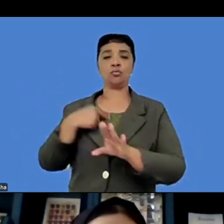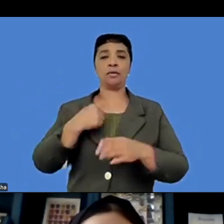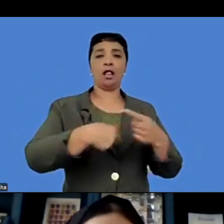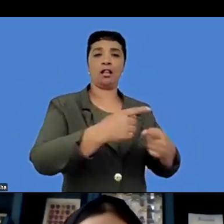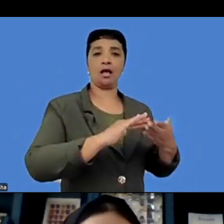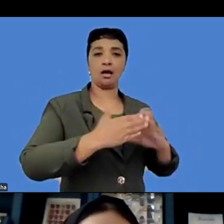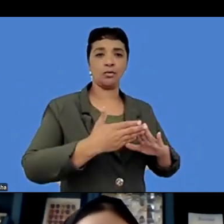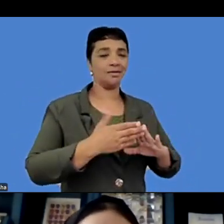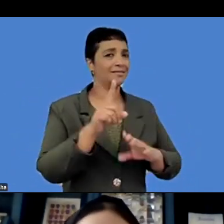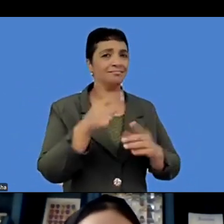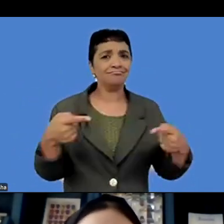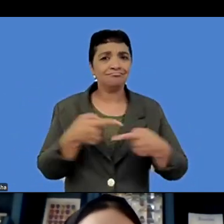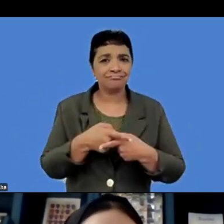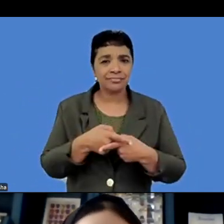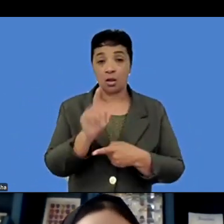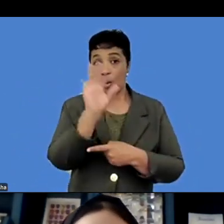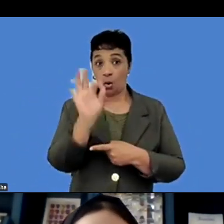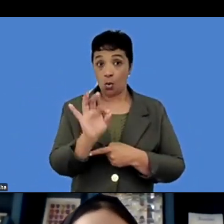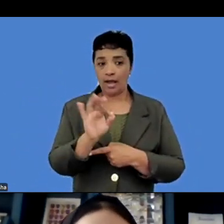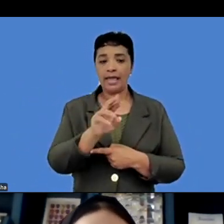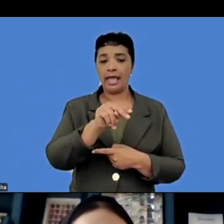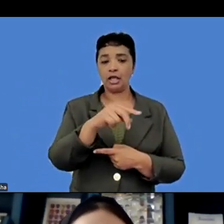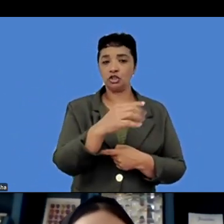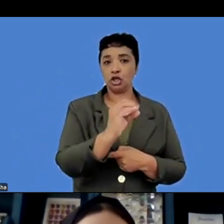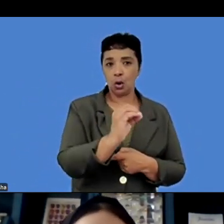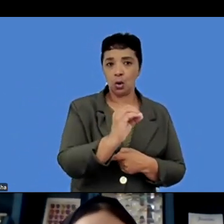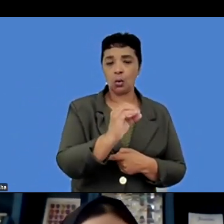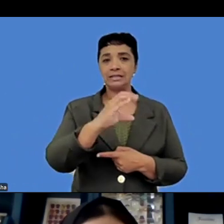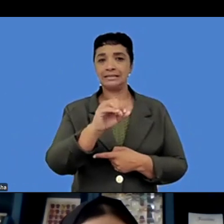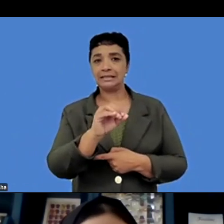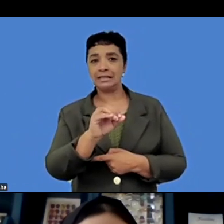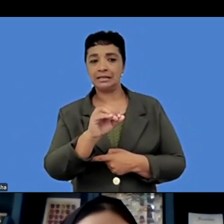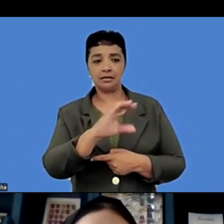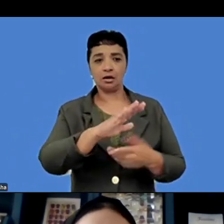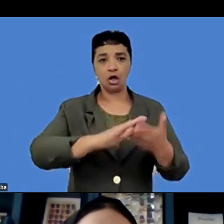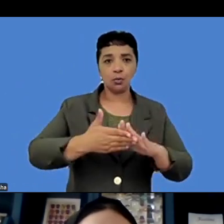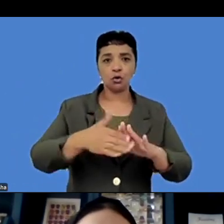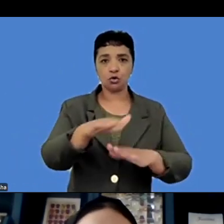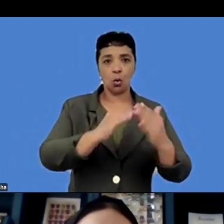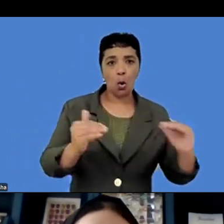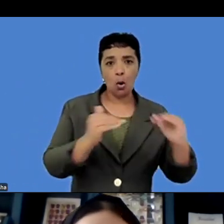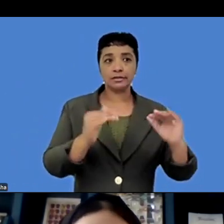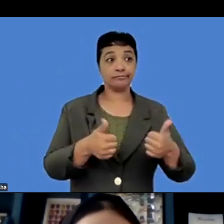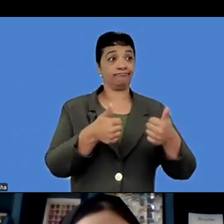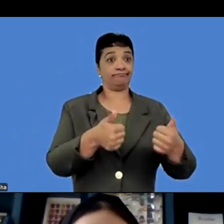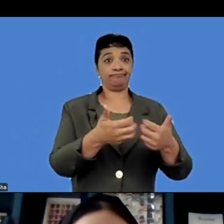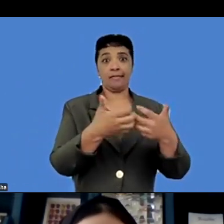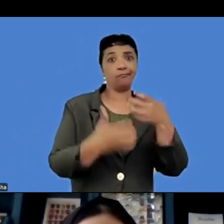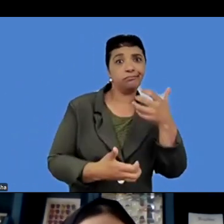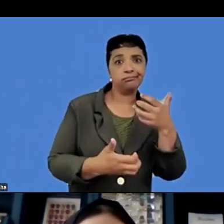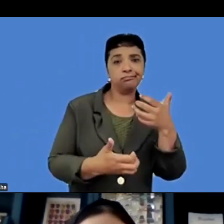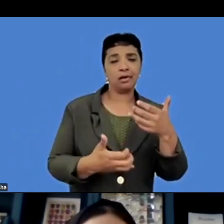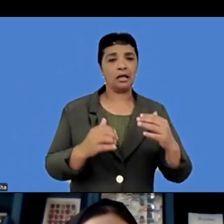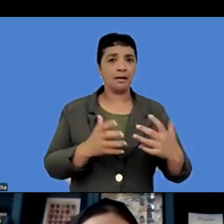because these community-based organizations were not equipped for rehabilitation of any kind. It didn't have the facilities